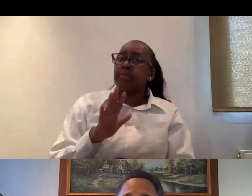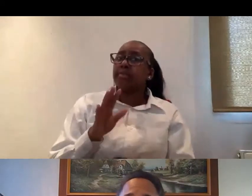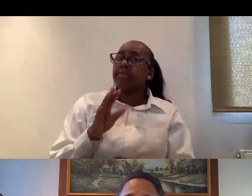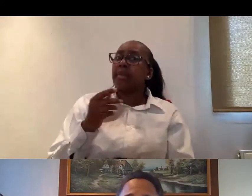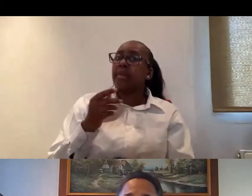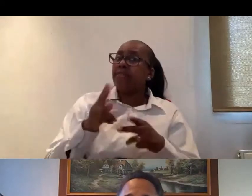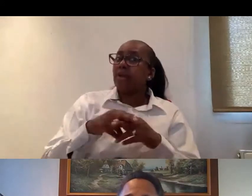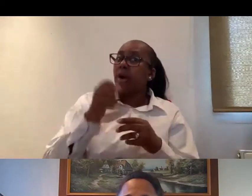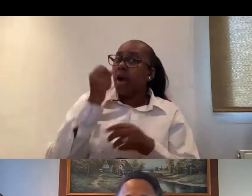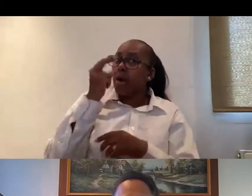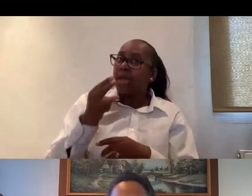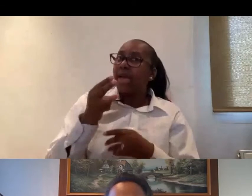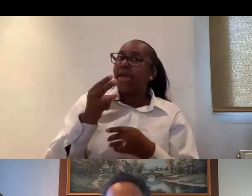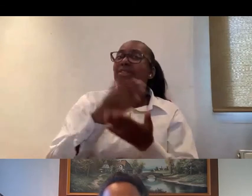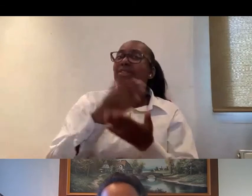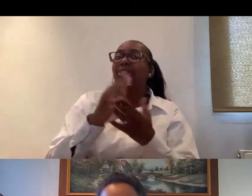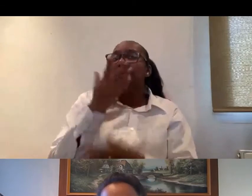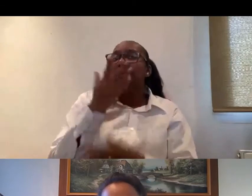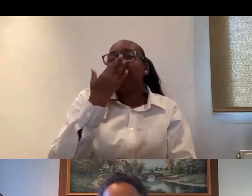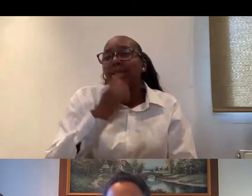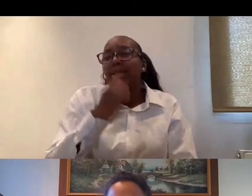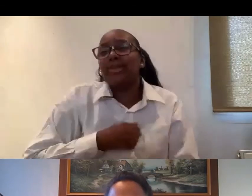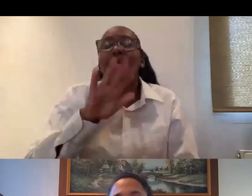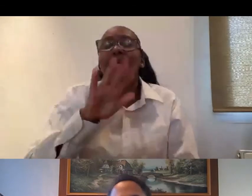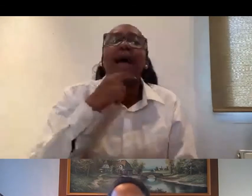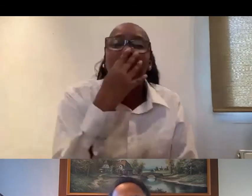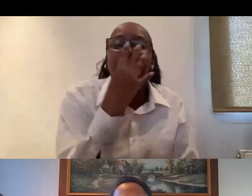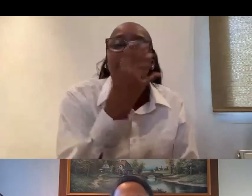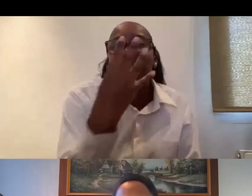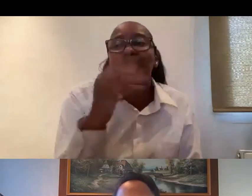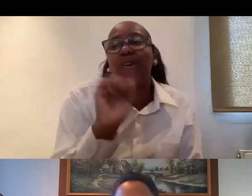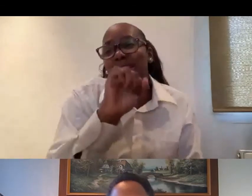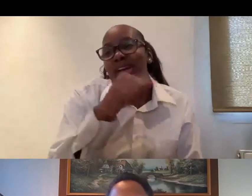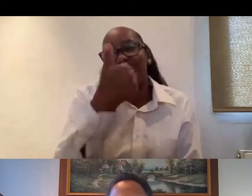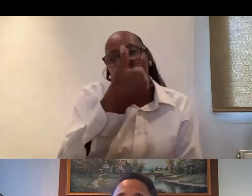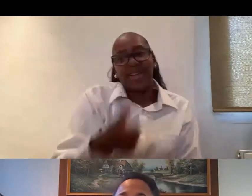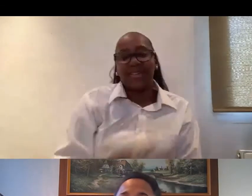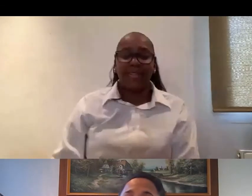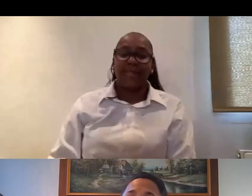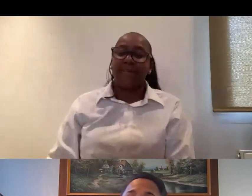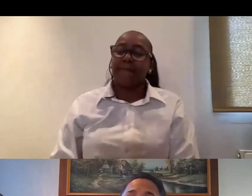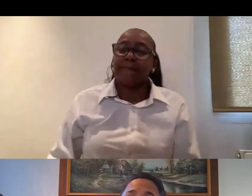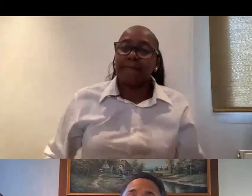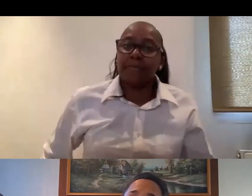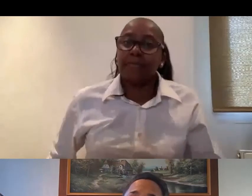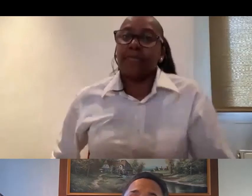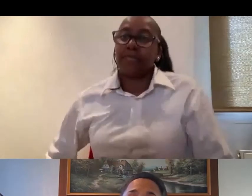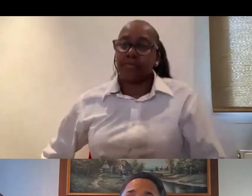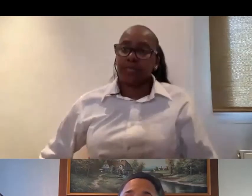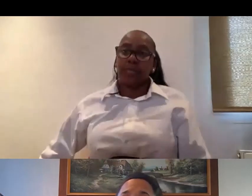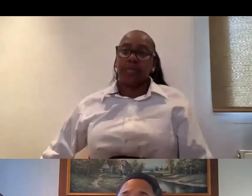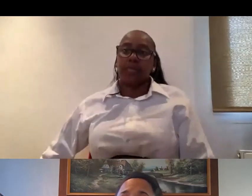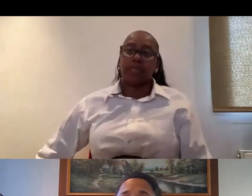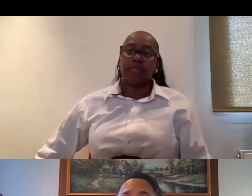you're okay to share your age with everybody. I did, I'm 44, yeah. Because, you were